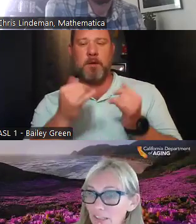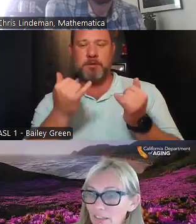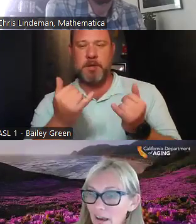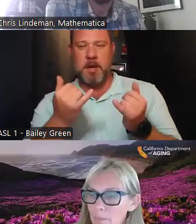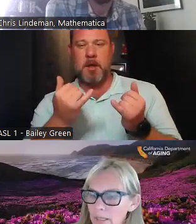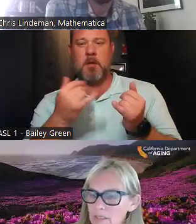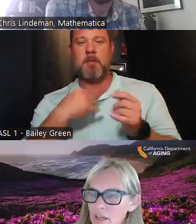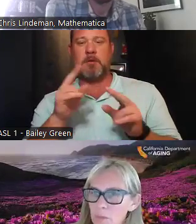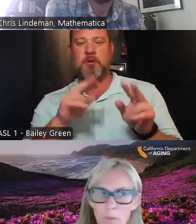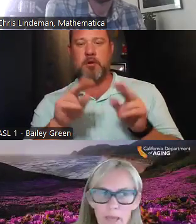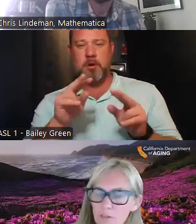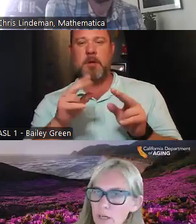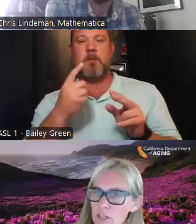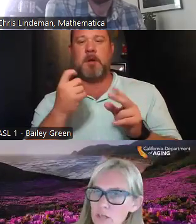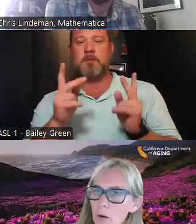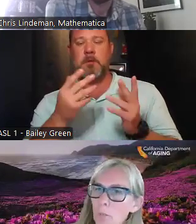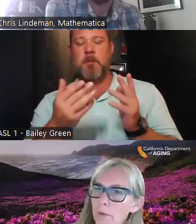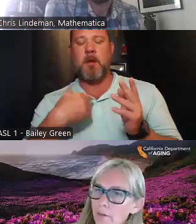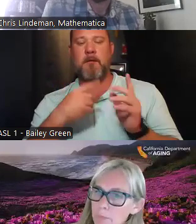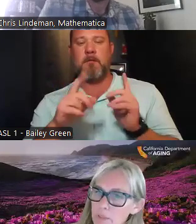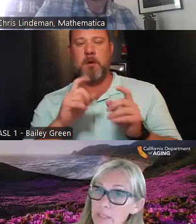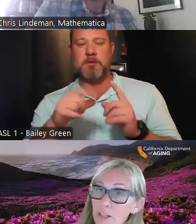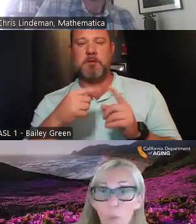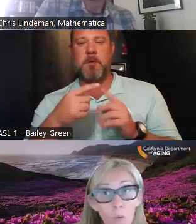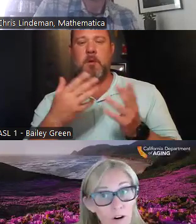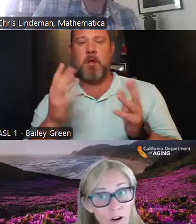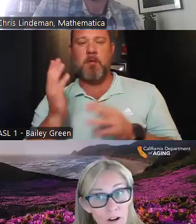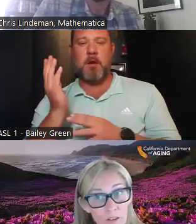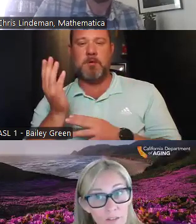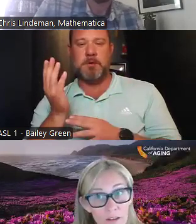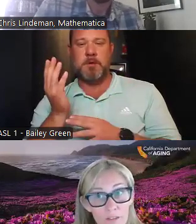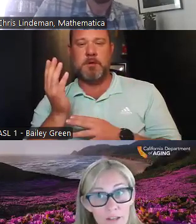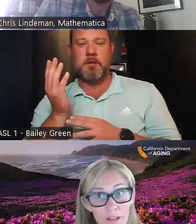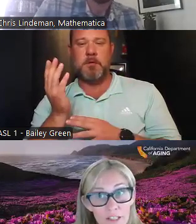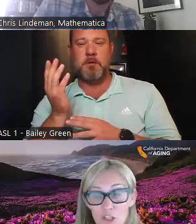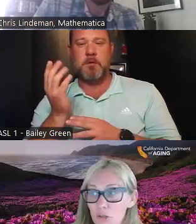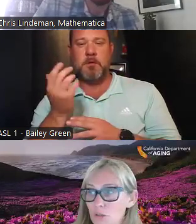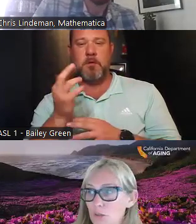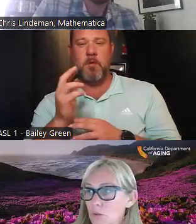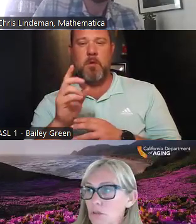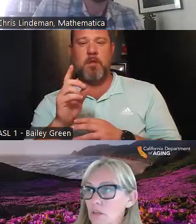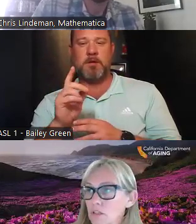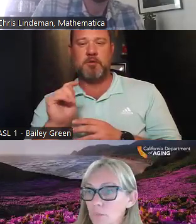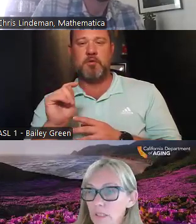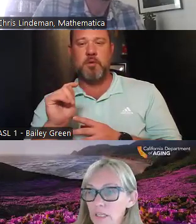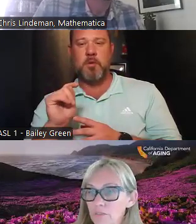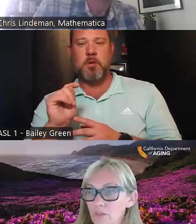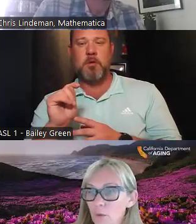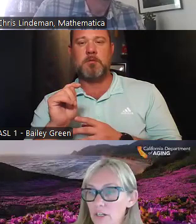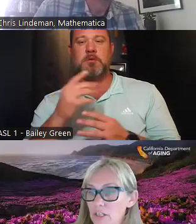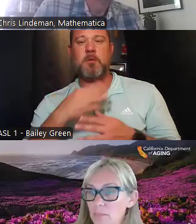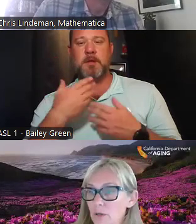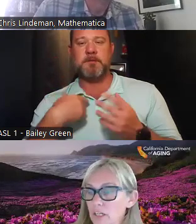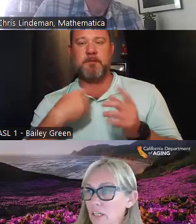you're looking at that because people may have questions about what we've already presented or on the digital tool. So please, if you